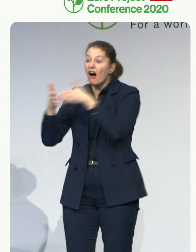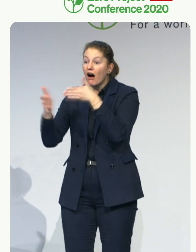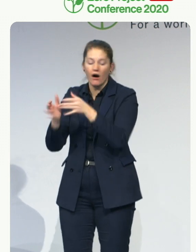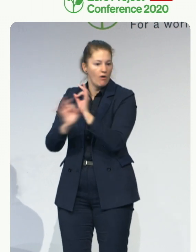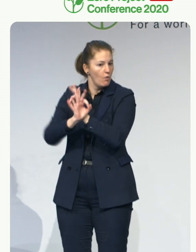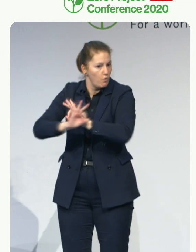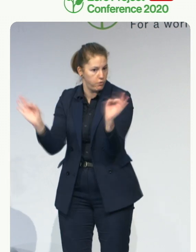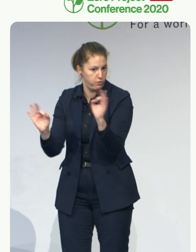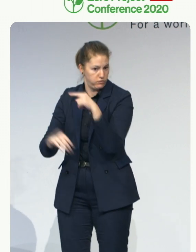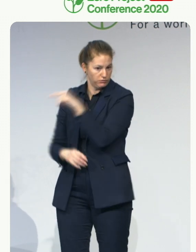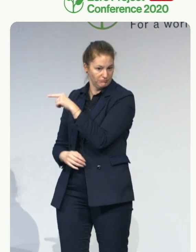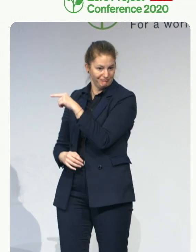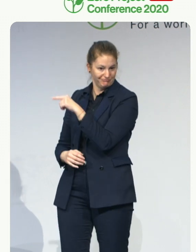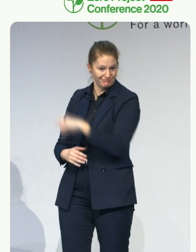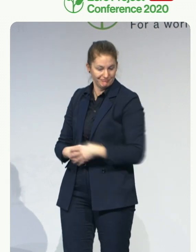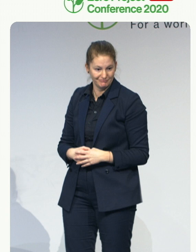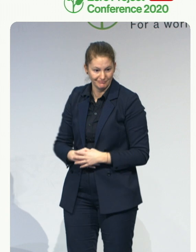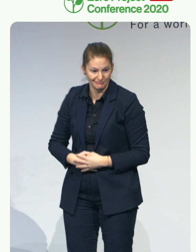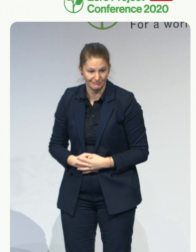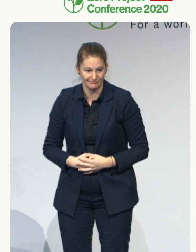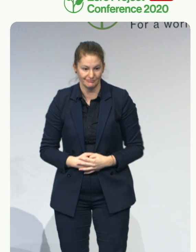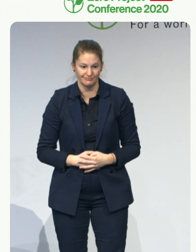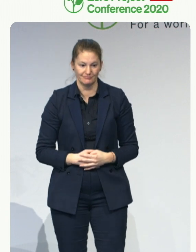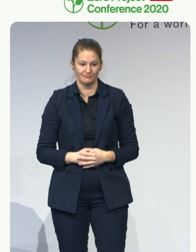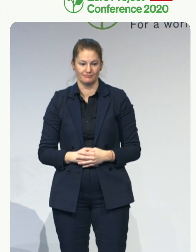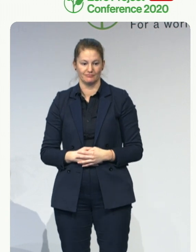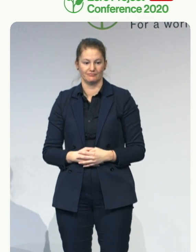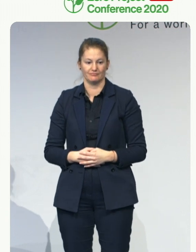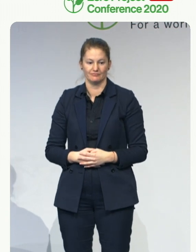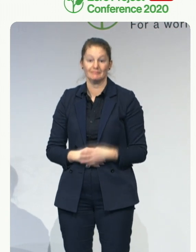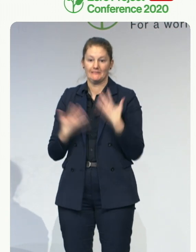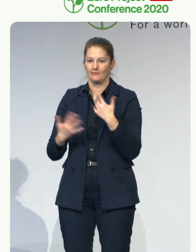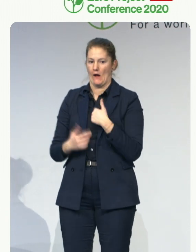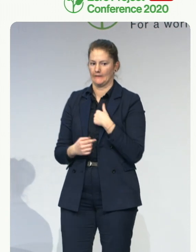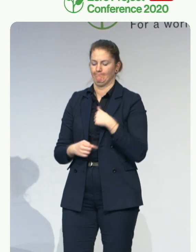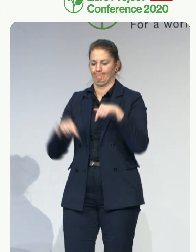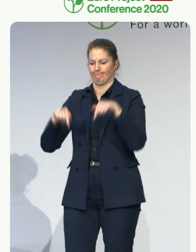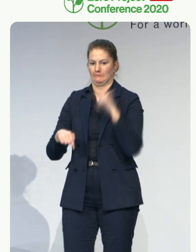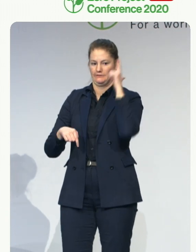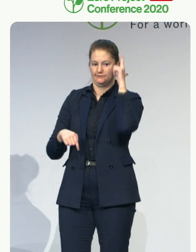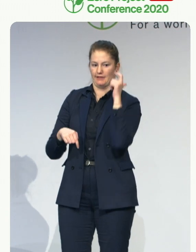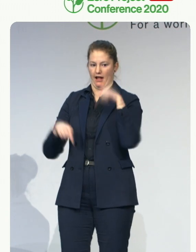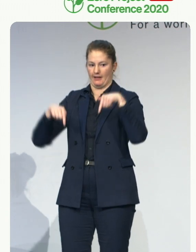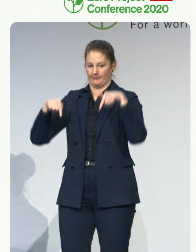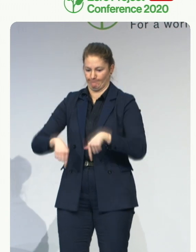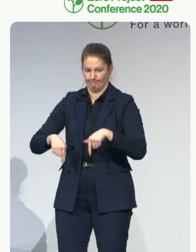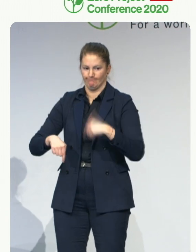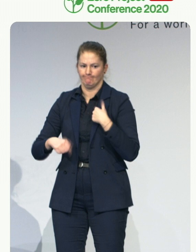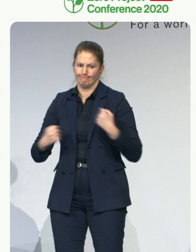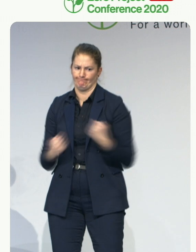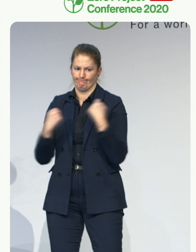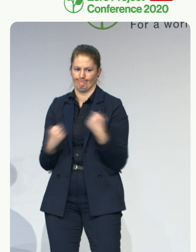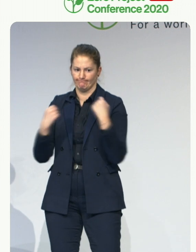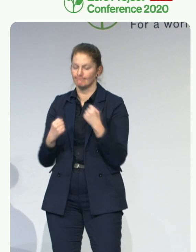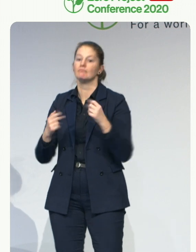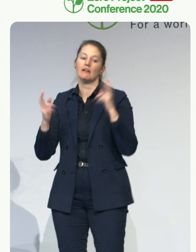First, we will continue to strengthen our corporate and industrial section dialogues. We